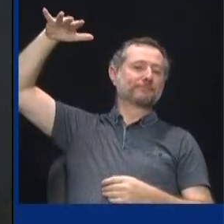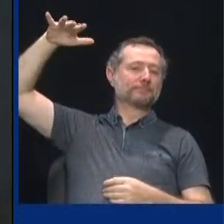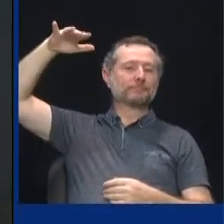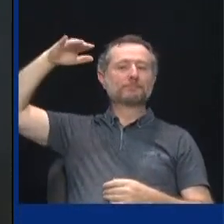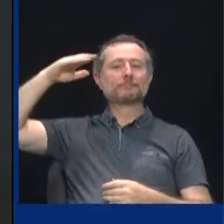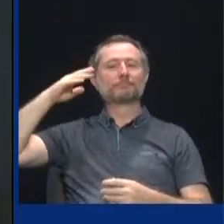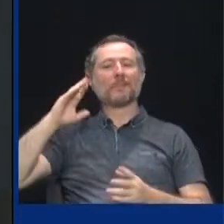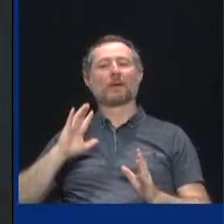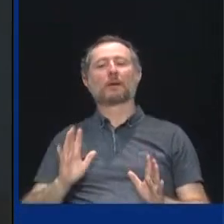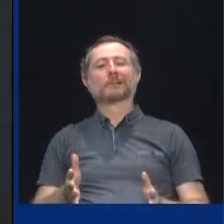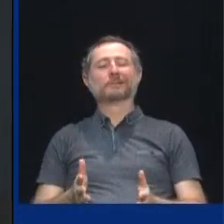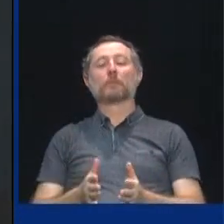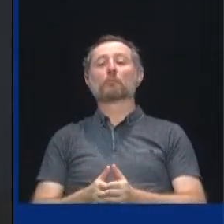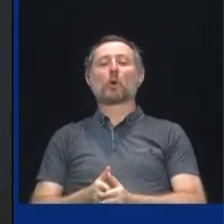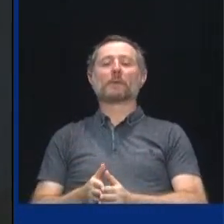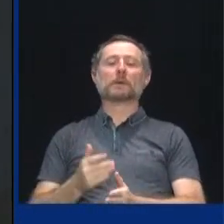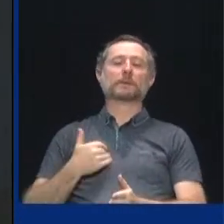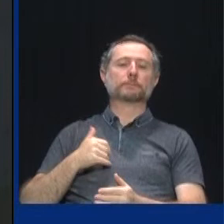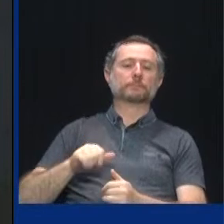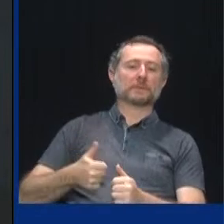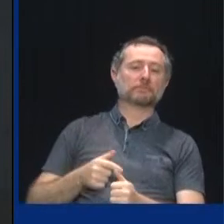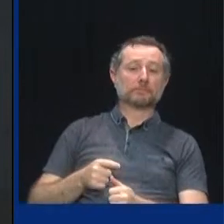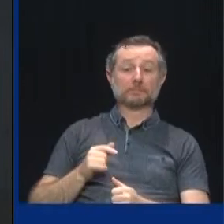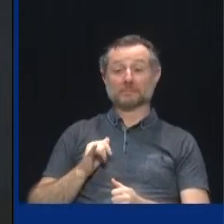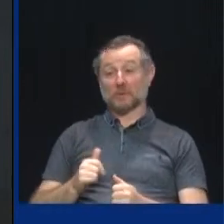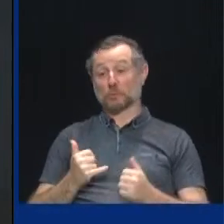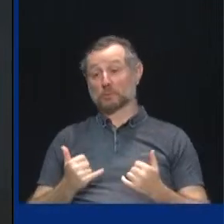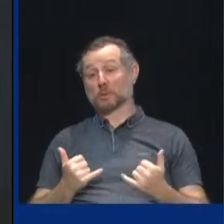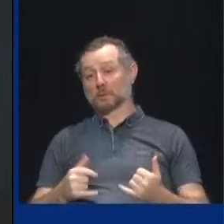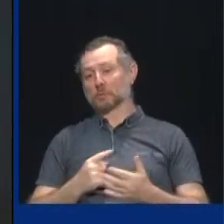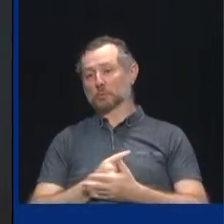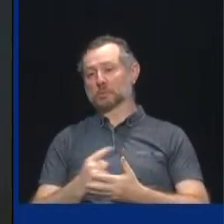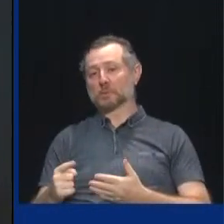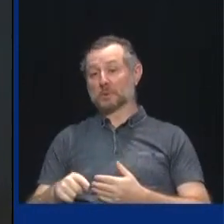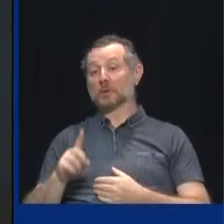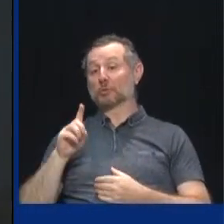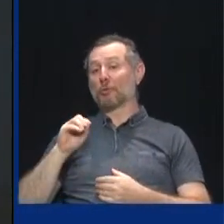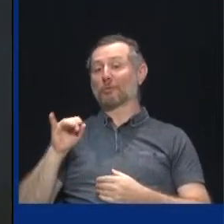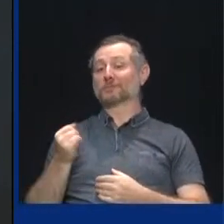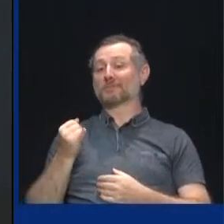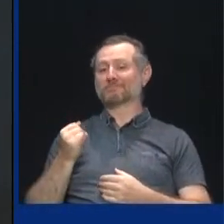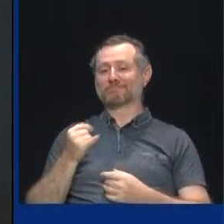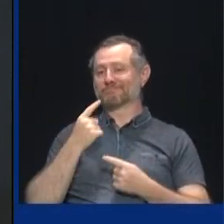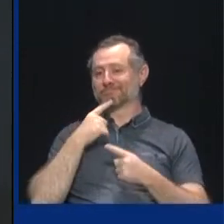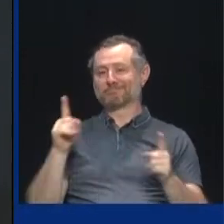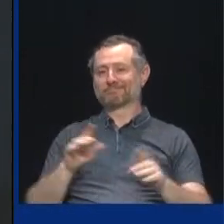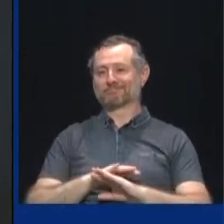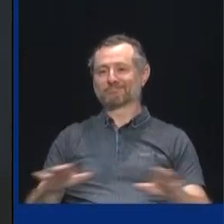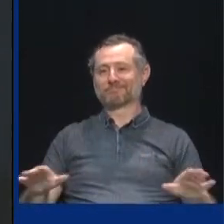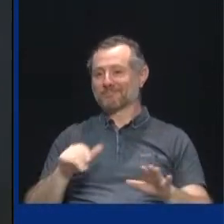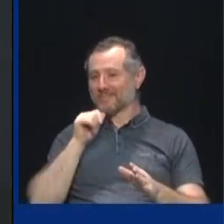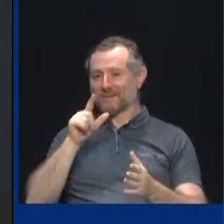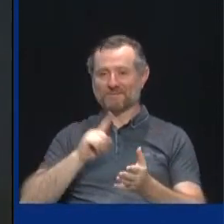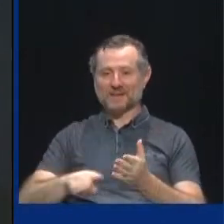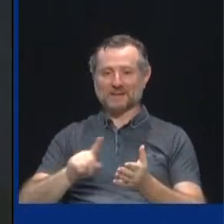And the Department of Justice announced this weekend that they're not investigating those states.